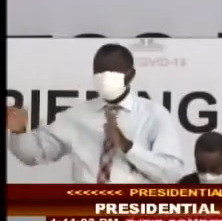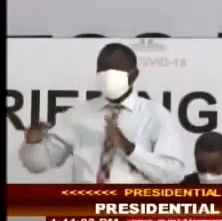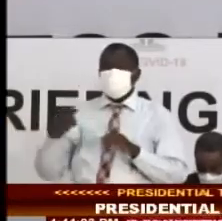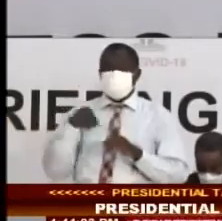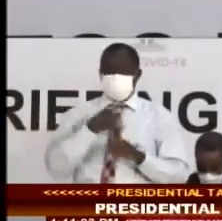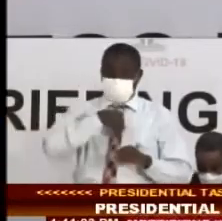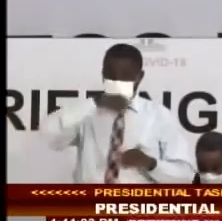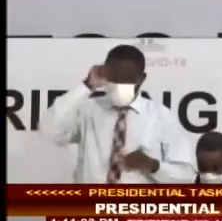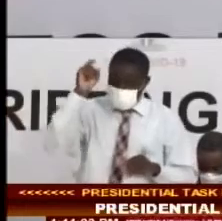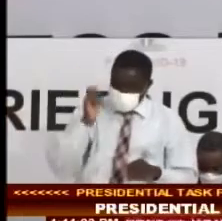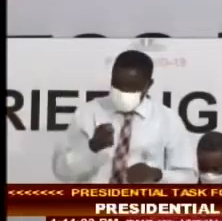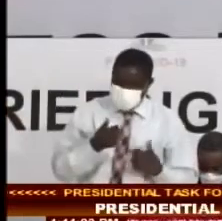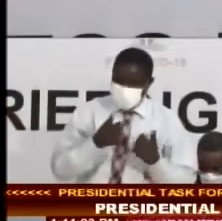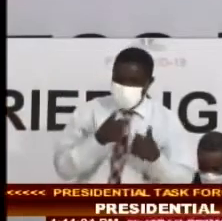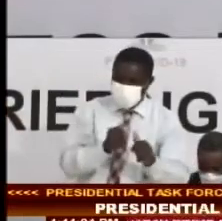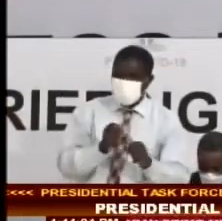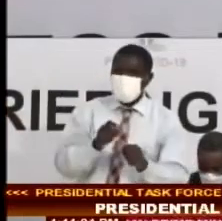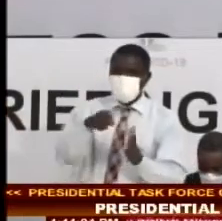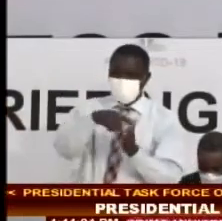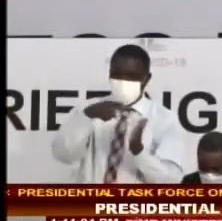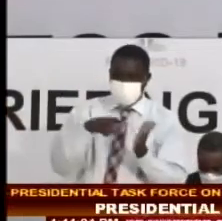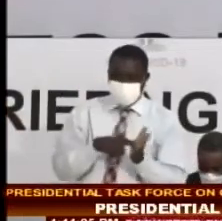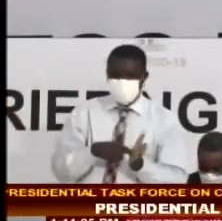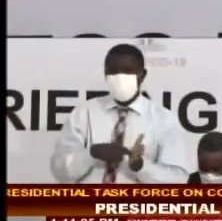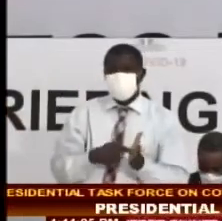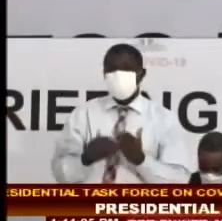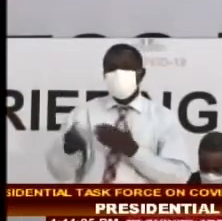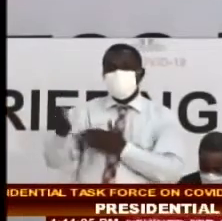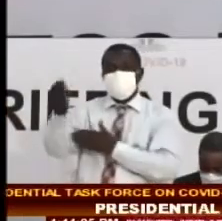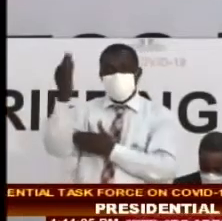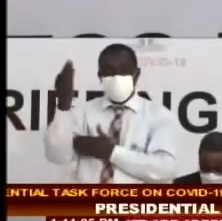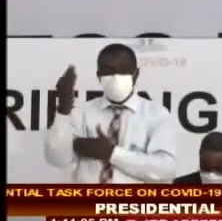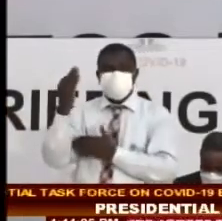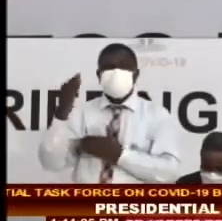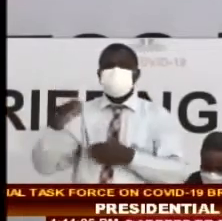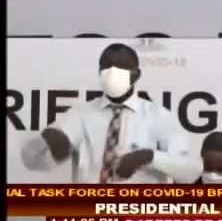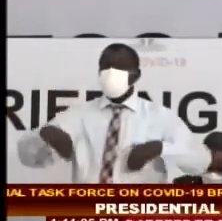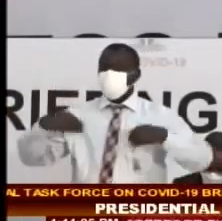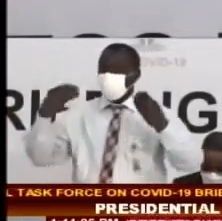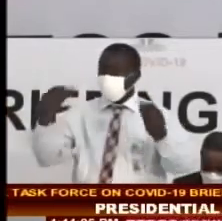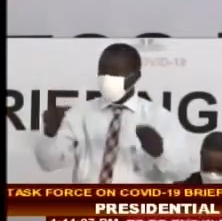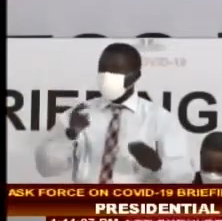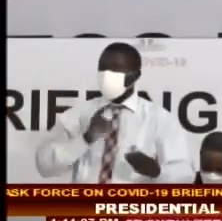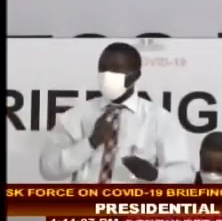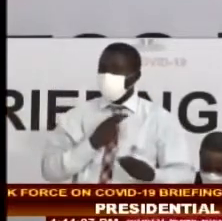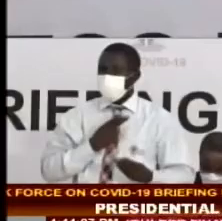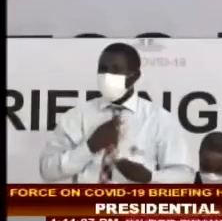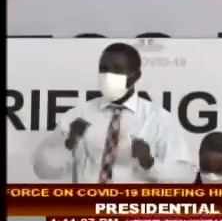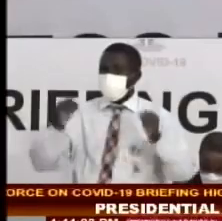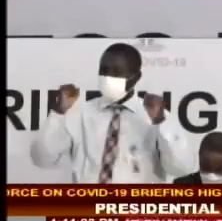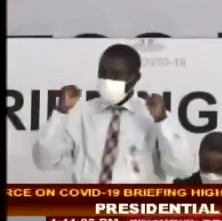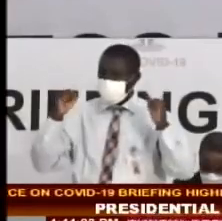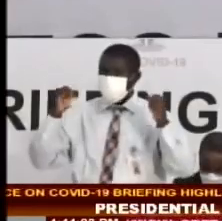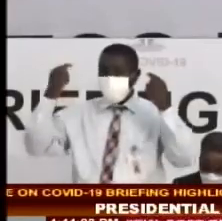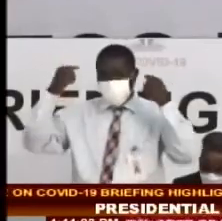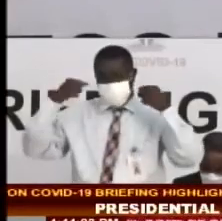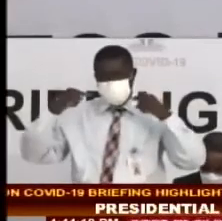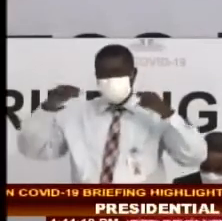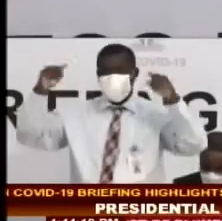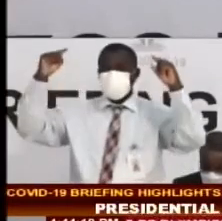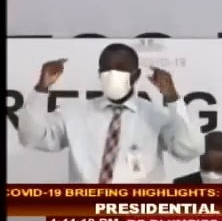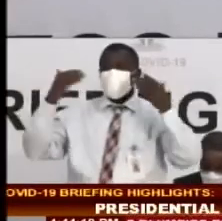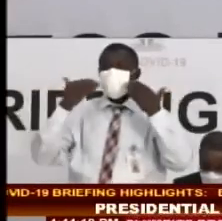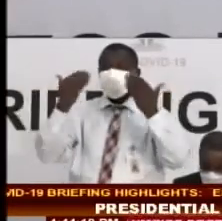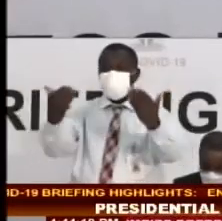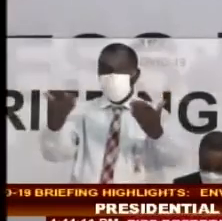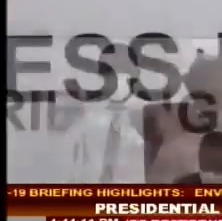tsari kafin mu samu nasara. Allah ya ba mu ikon ganin wannan abin har lokacin da zai zo ya wuce. Mun